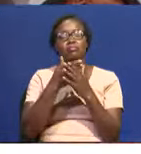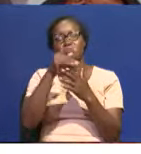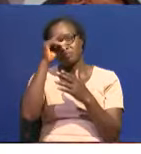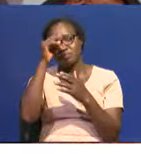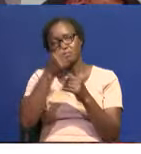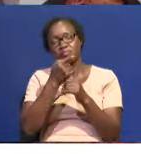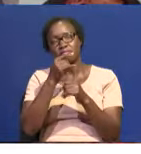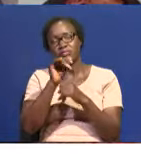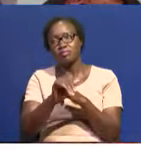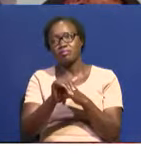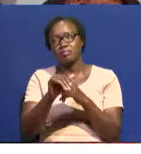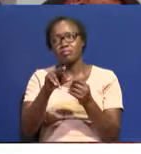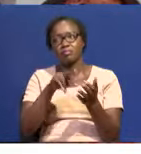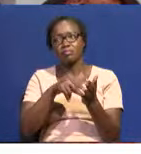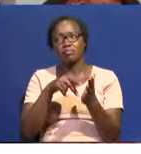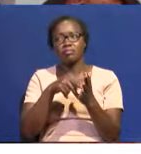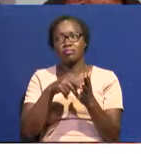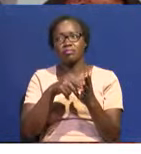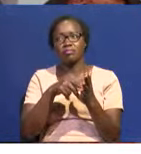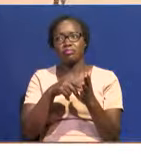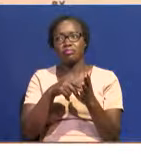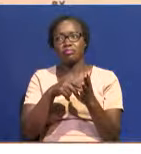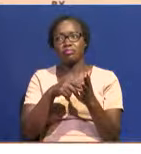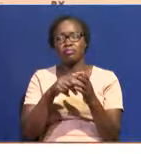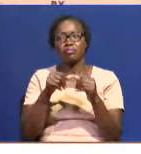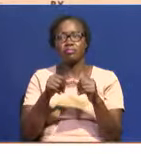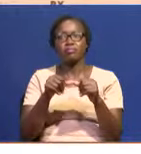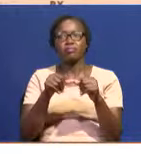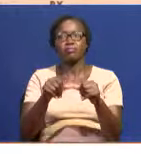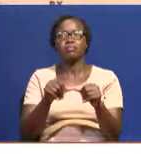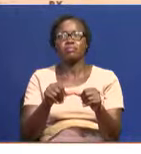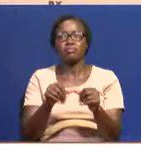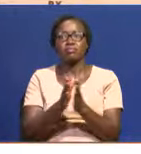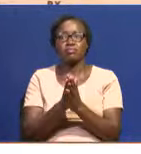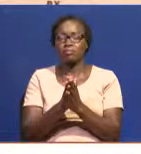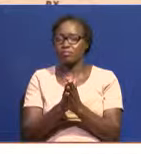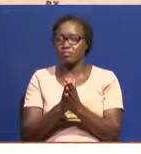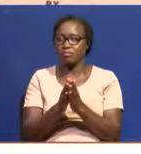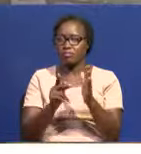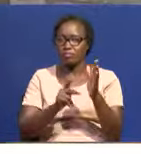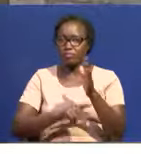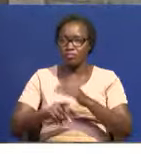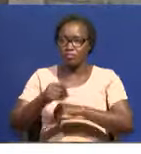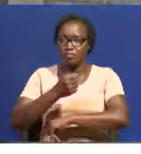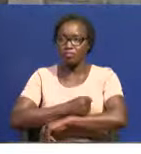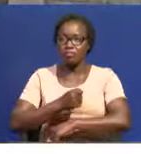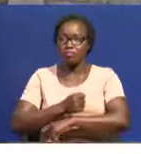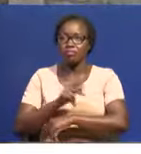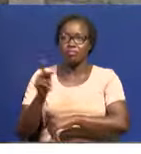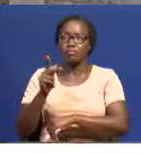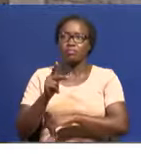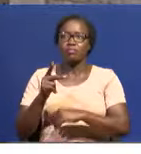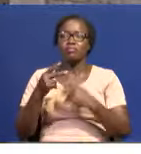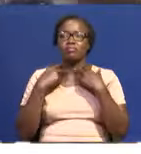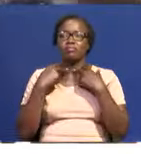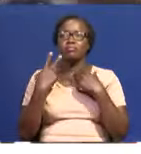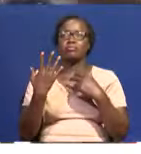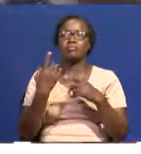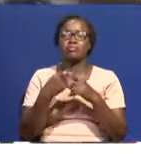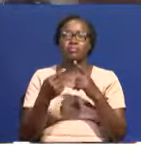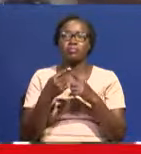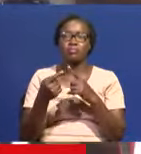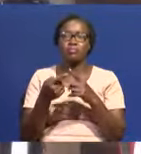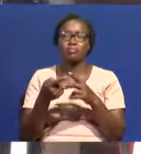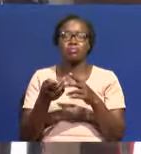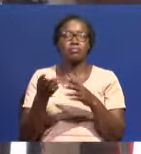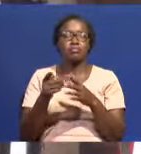and making sure that this project takes its course. In the meantime, Hayaga Primary School, which has been stalled for over 5 years, is set to